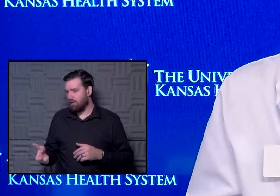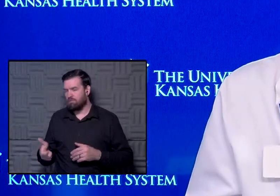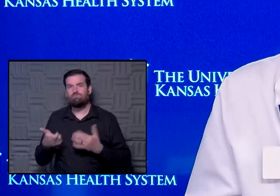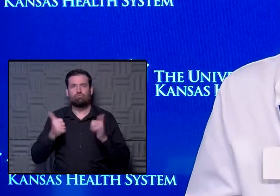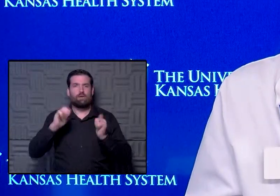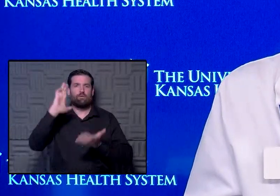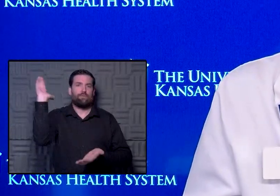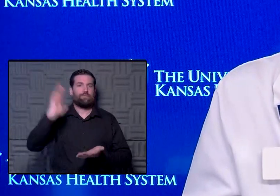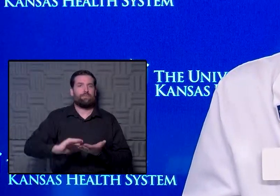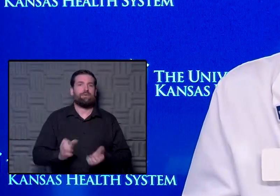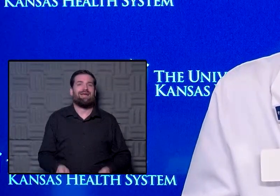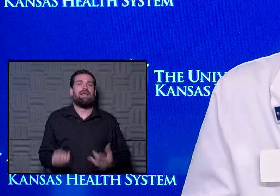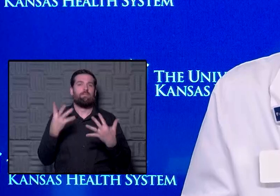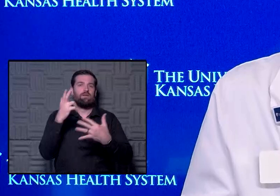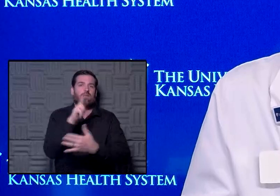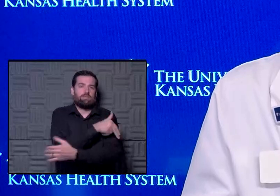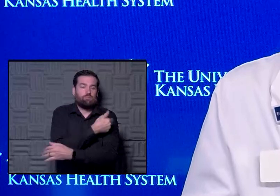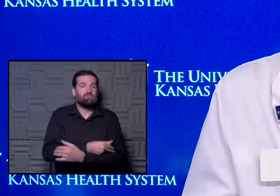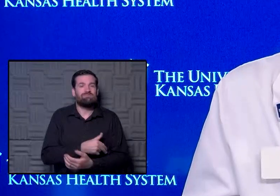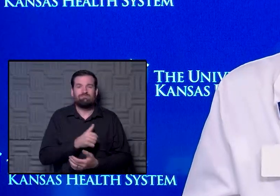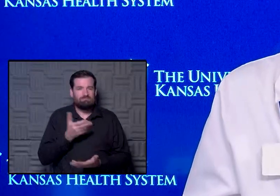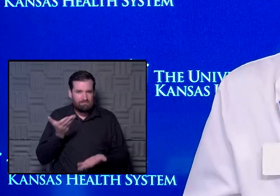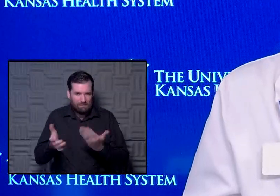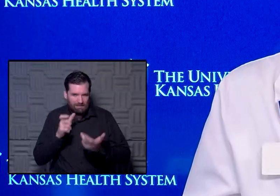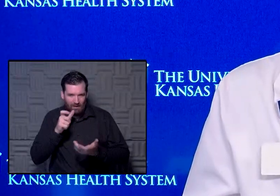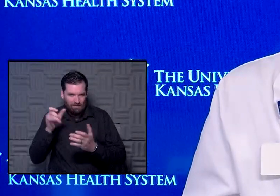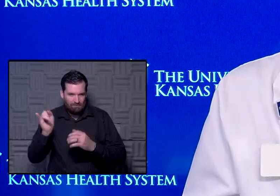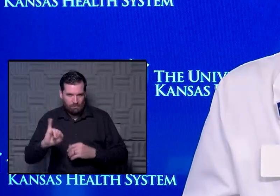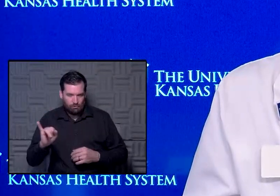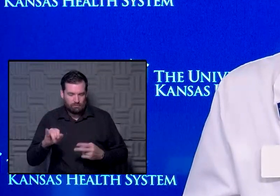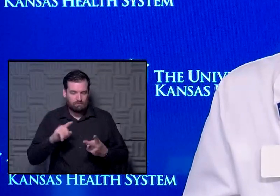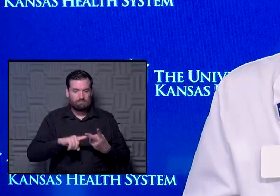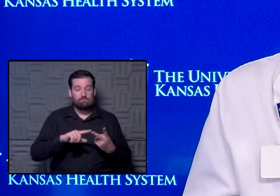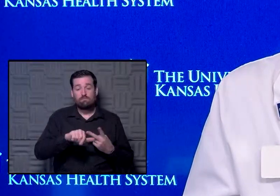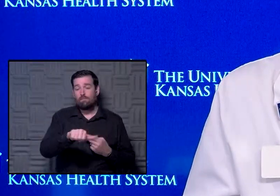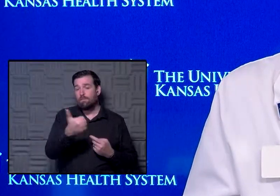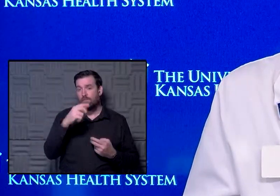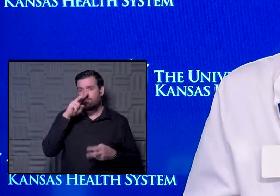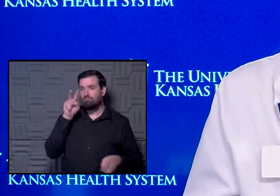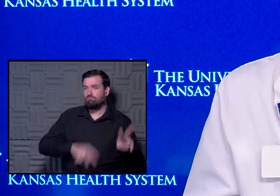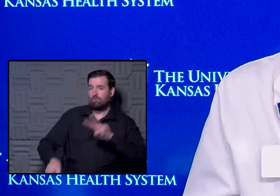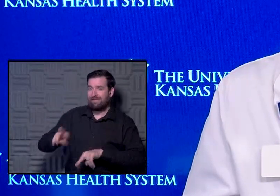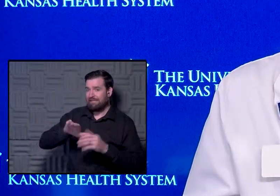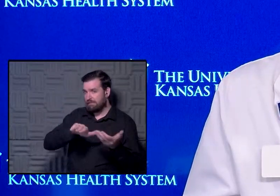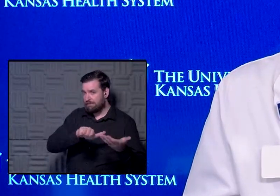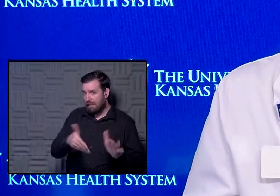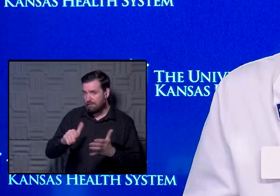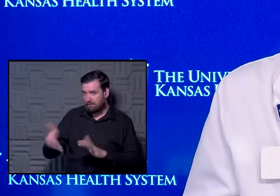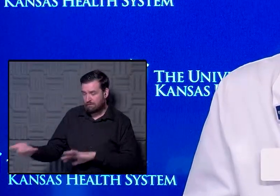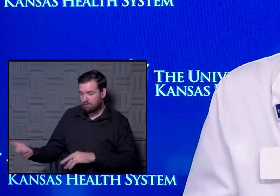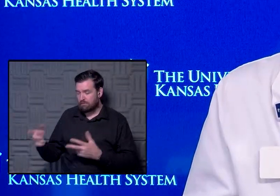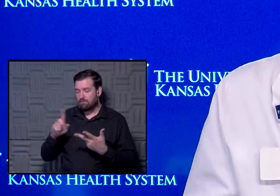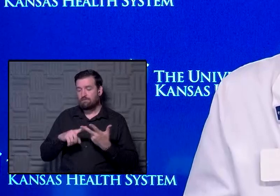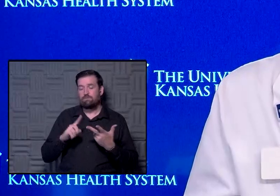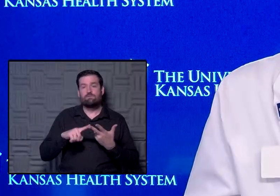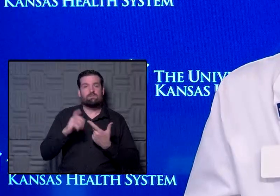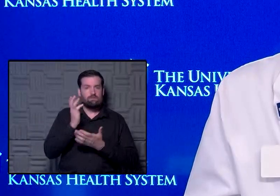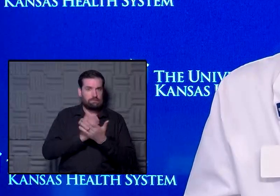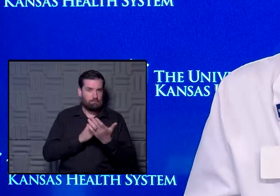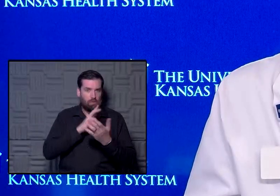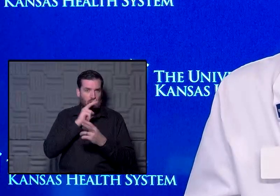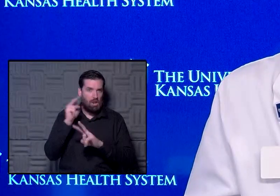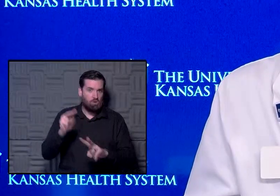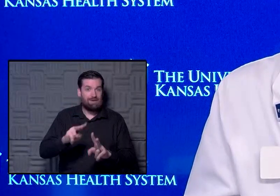reduce hospitalizations, but not necessarily infections. Others are looking at deaths, and still others are looking at